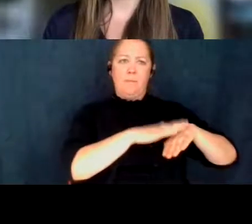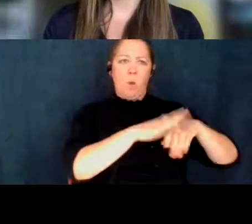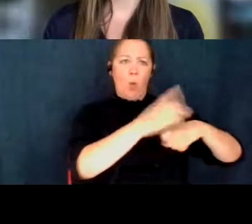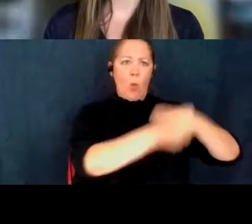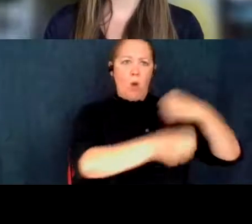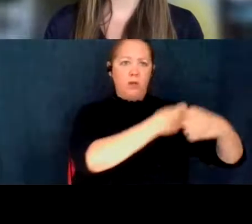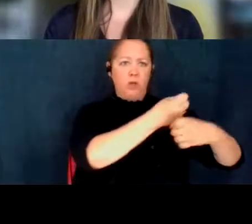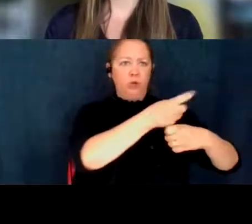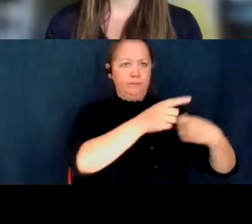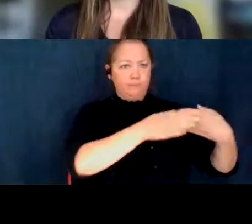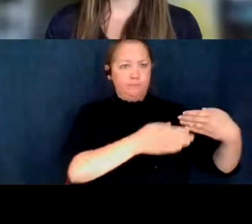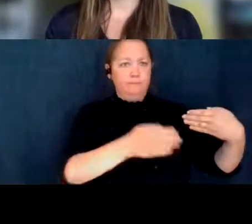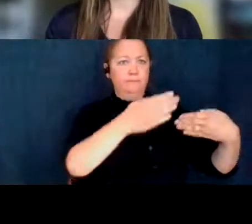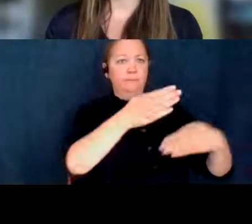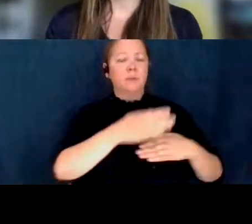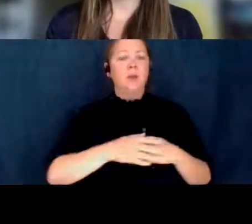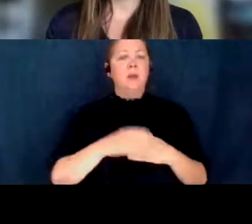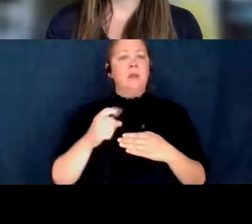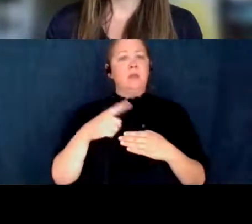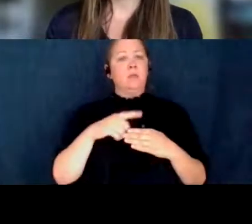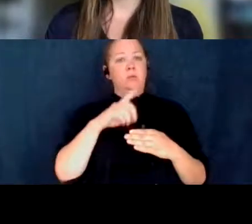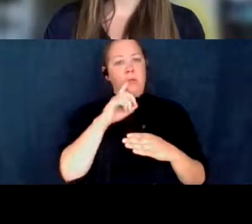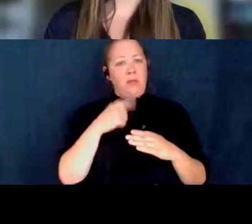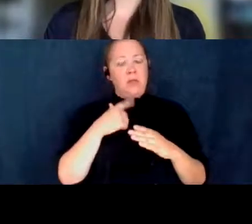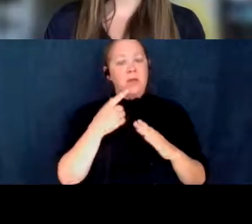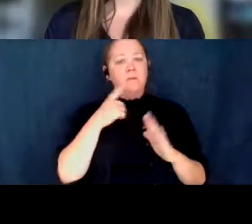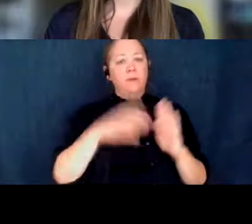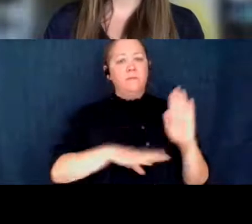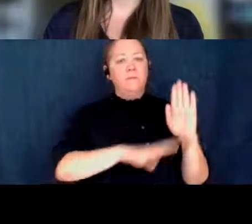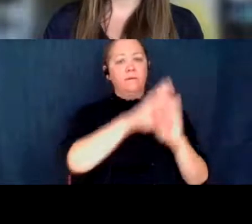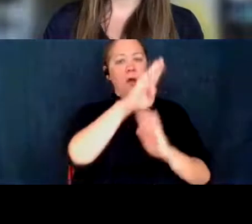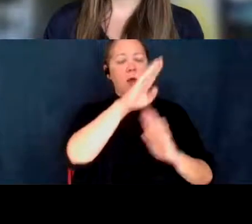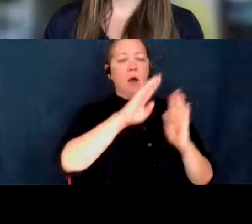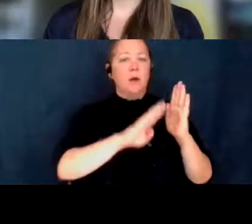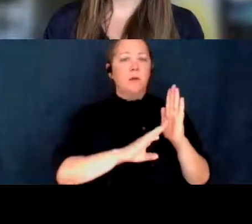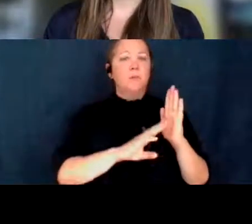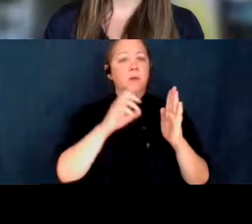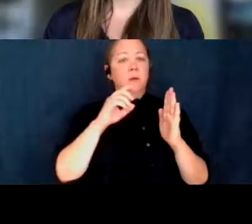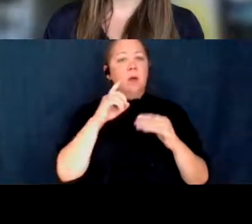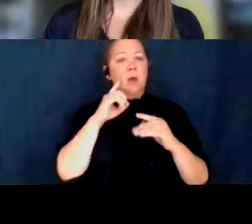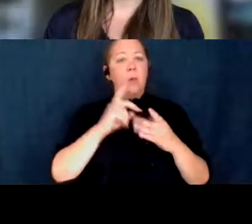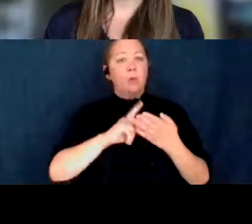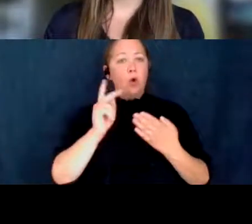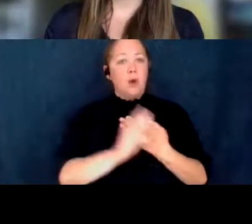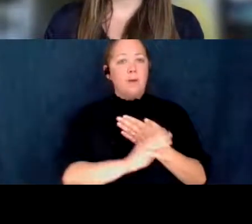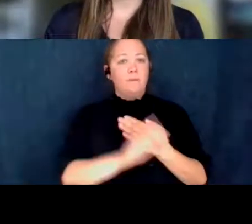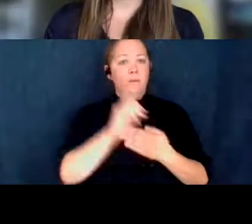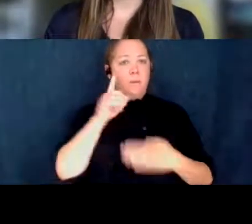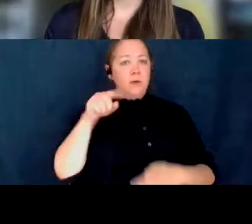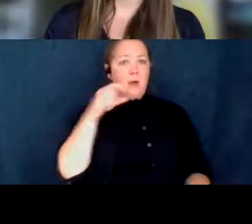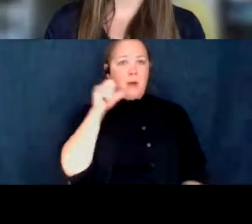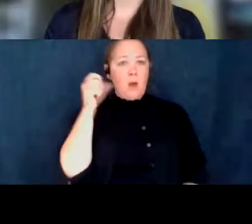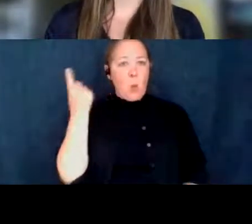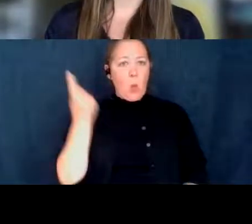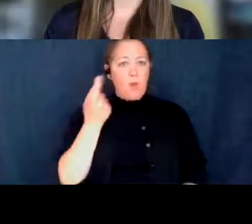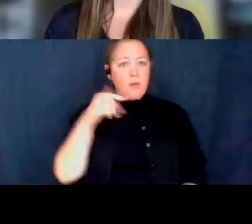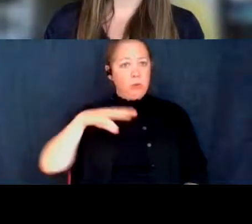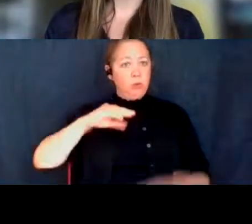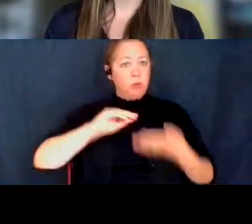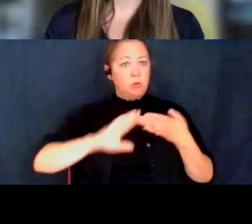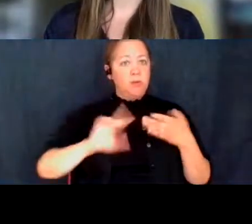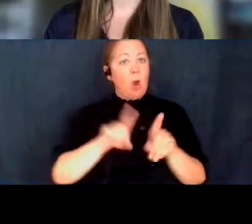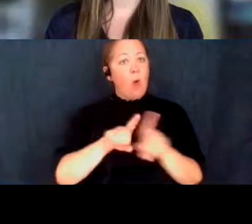exchange programs for both students and teachers. So teachers are going to be exchanging between different countries. I think we